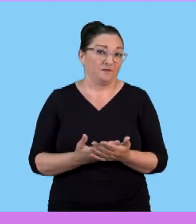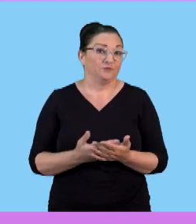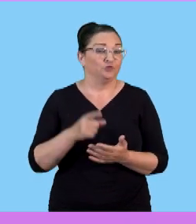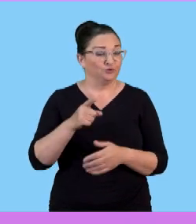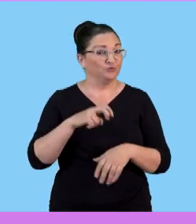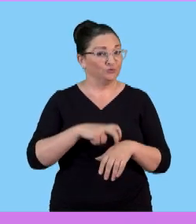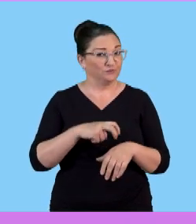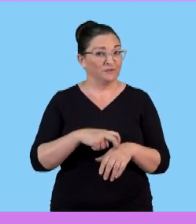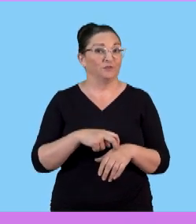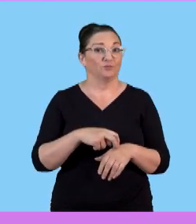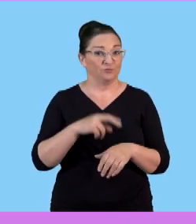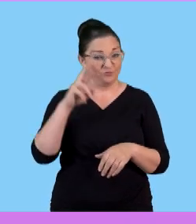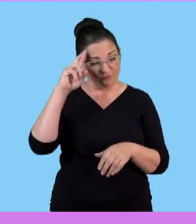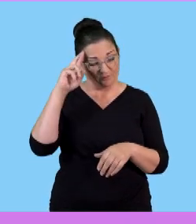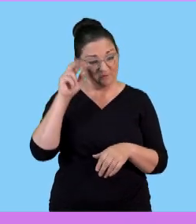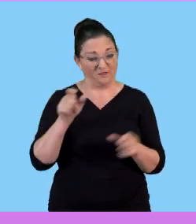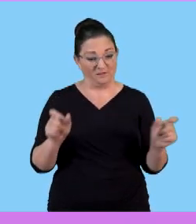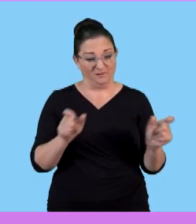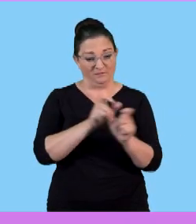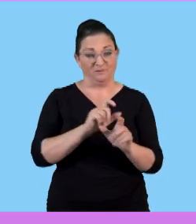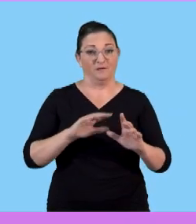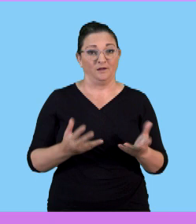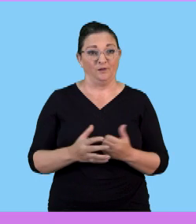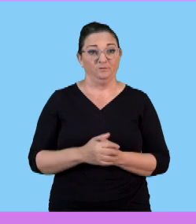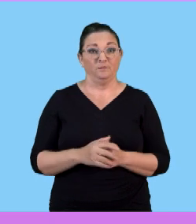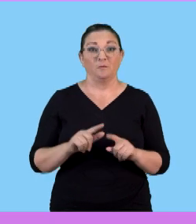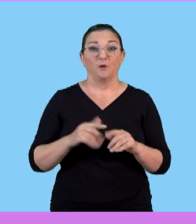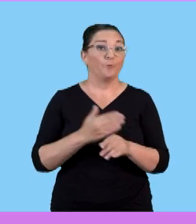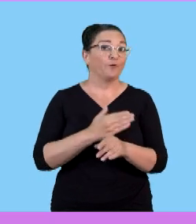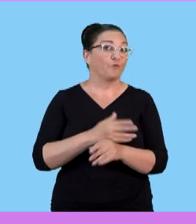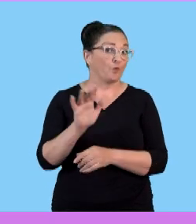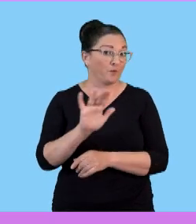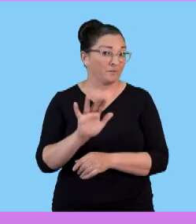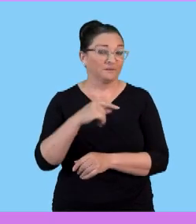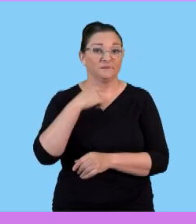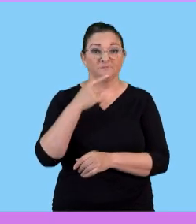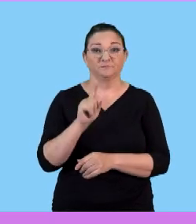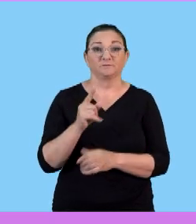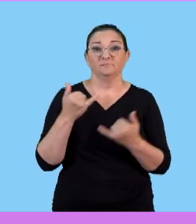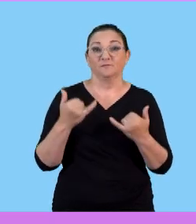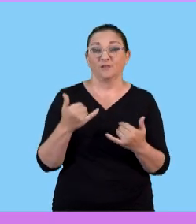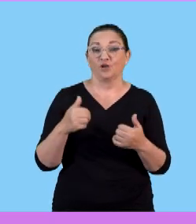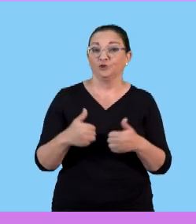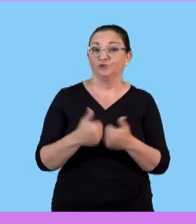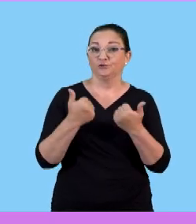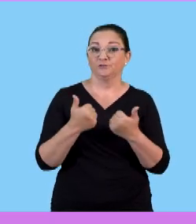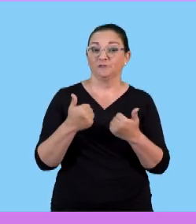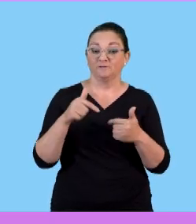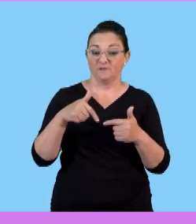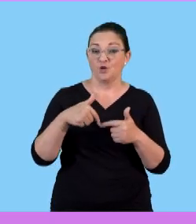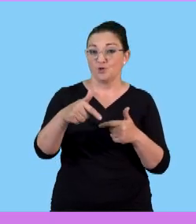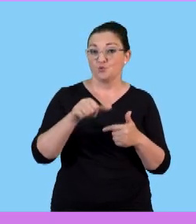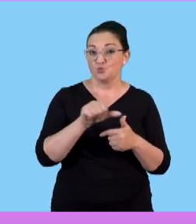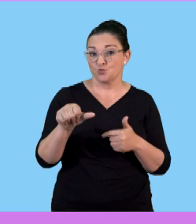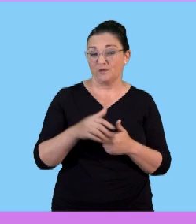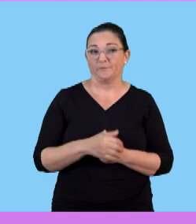and please be mindful of this, okay? Now, guys, before I say goodbye, let me quickly leave you with a challenge for